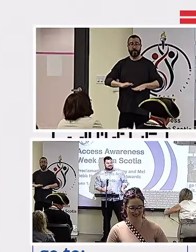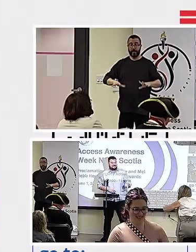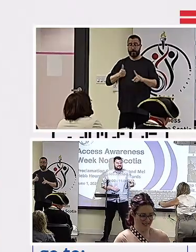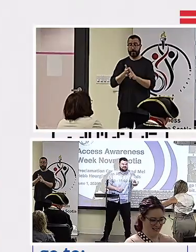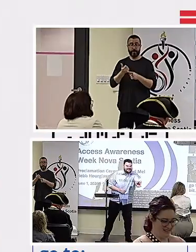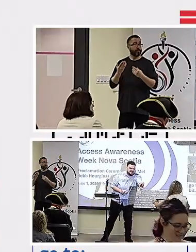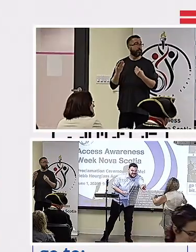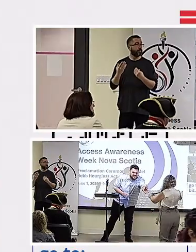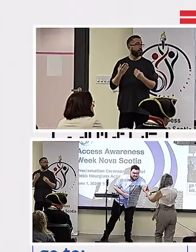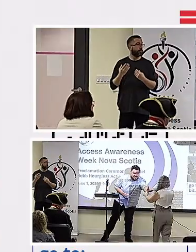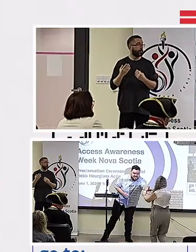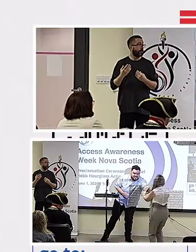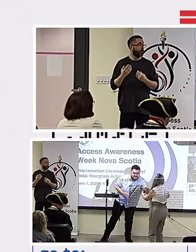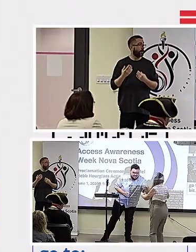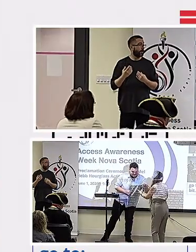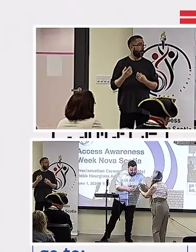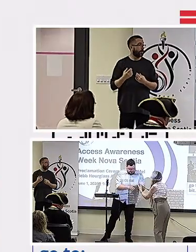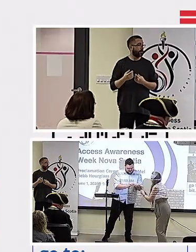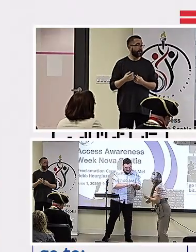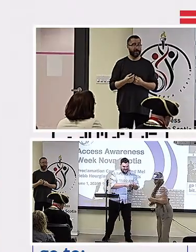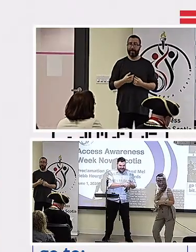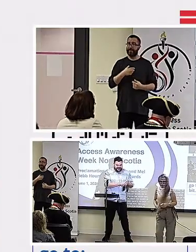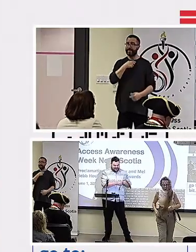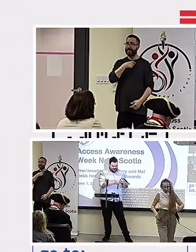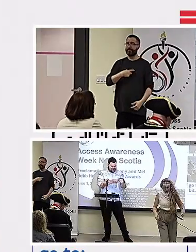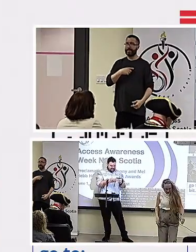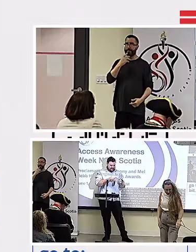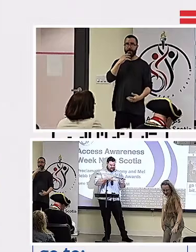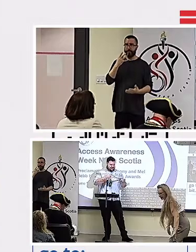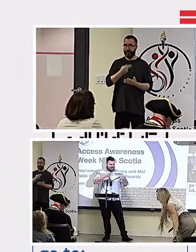ancestral. I failed already.